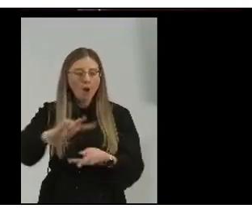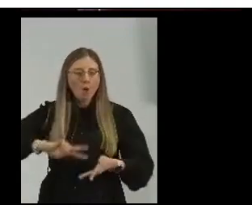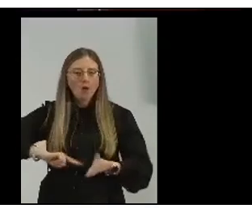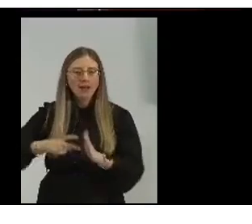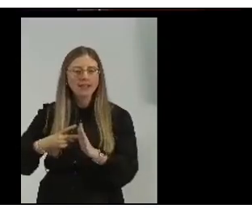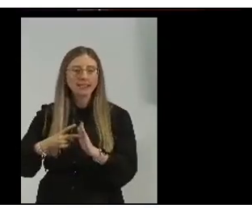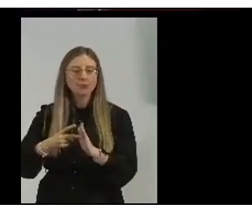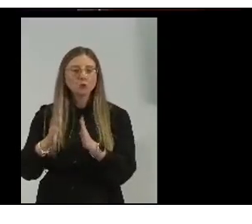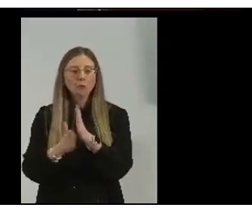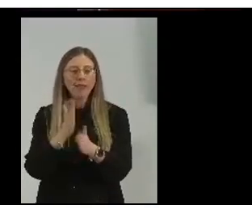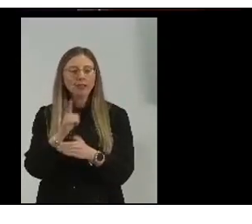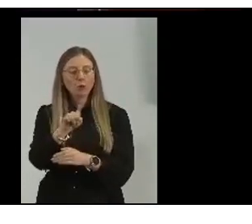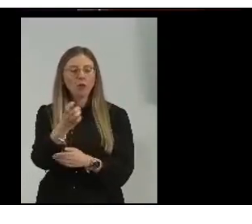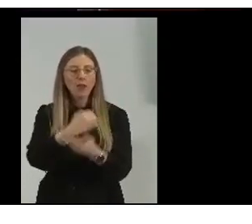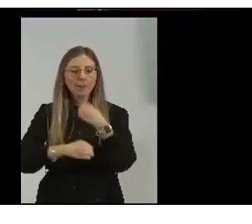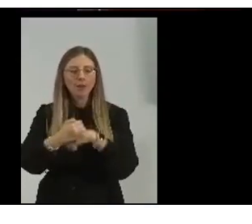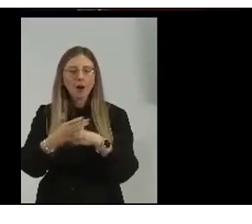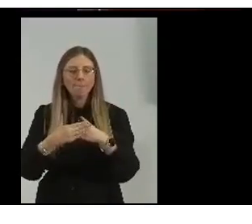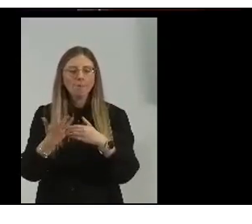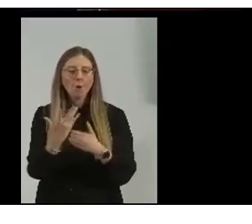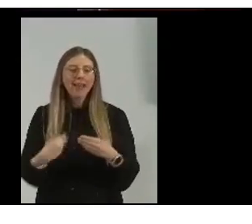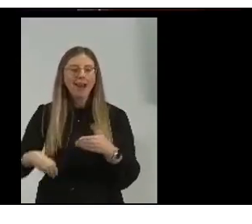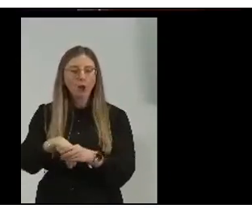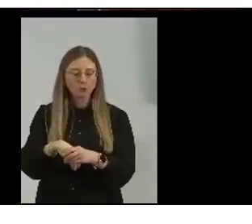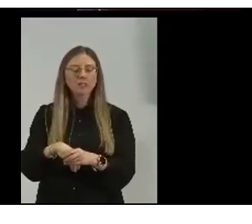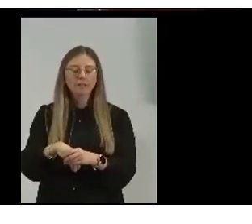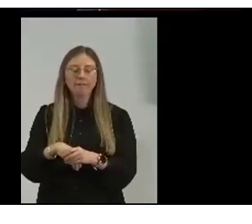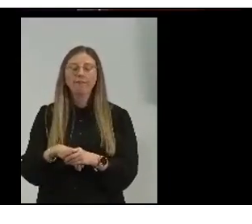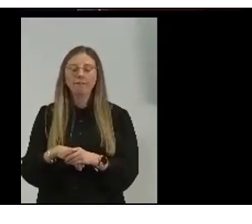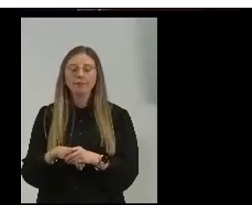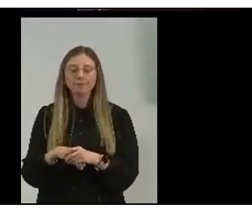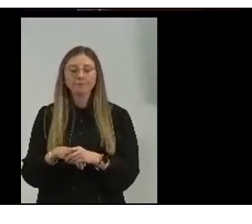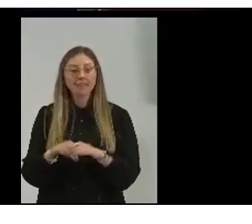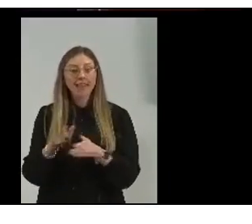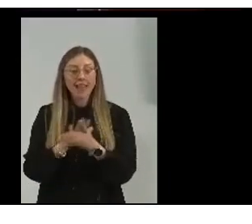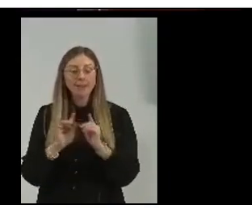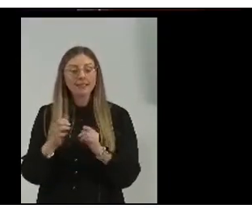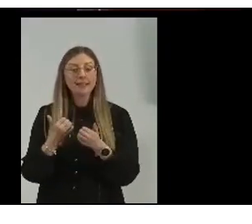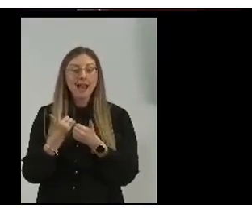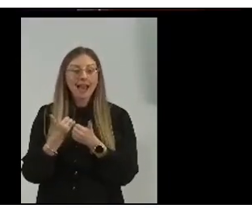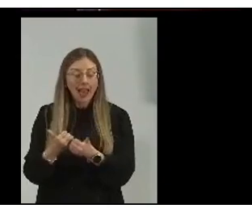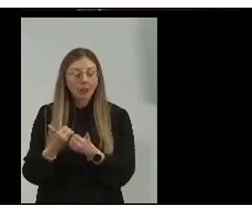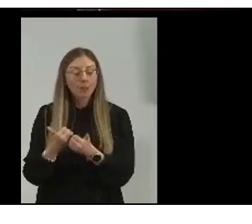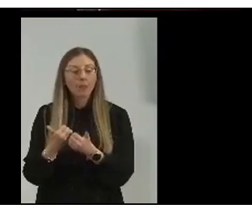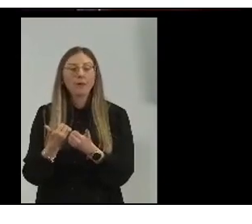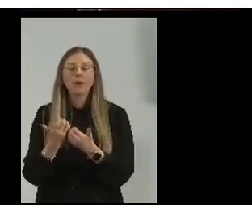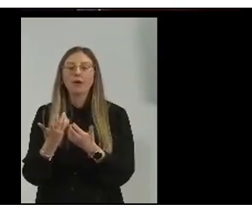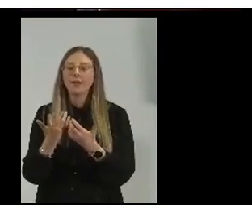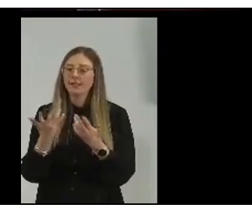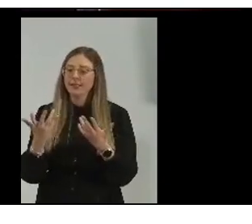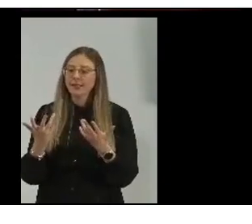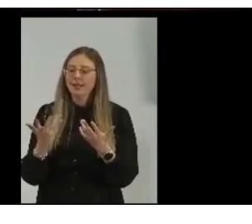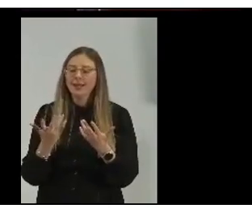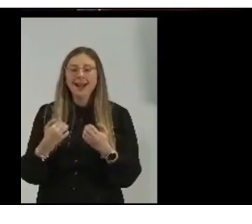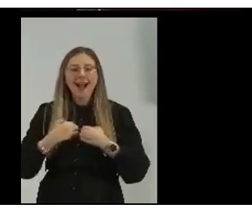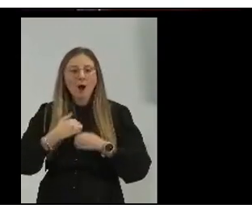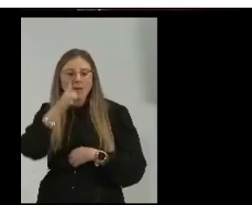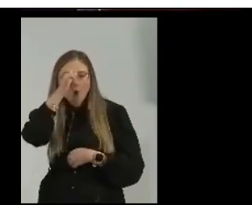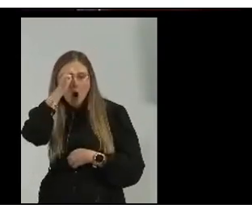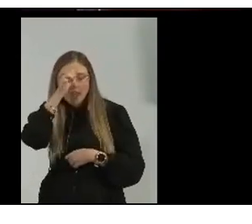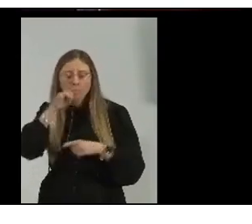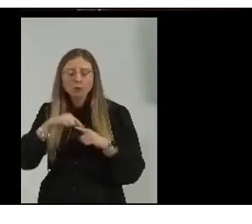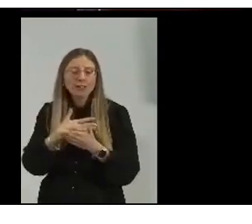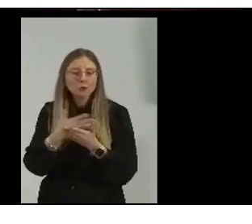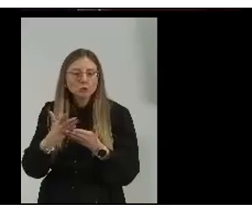achieve their inclusion goals. And then by doing that, we are utilizing our knowledge